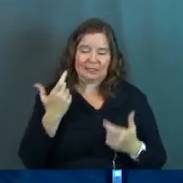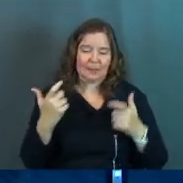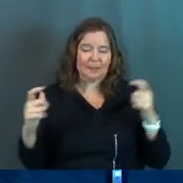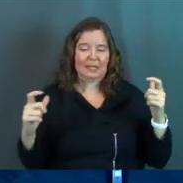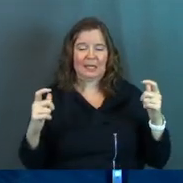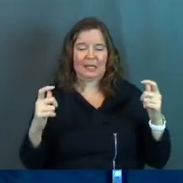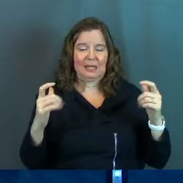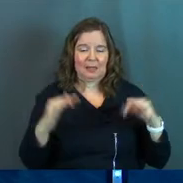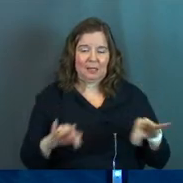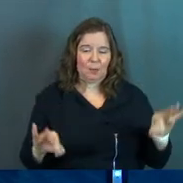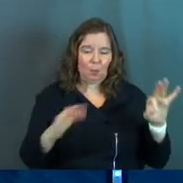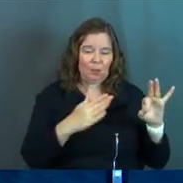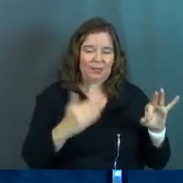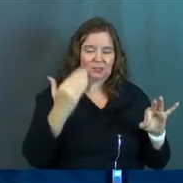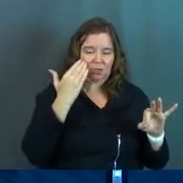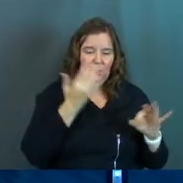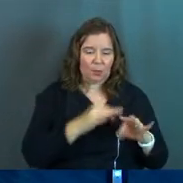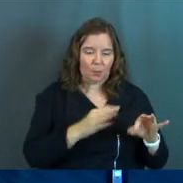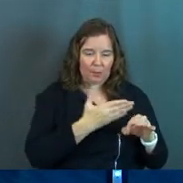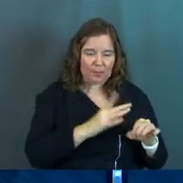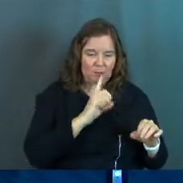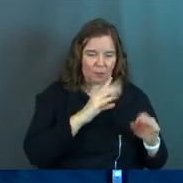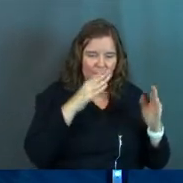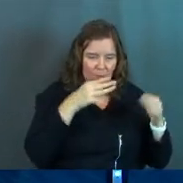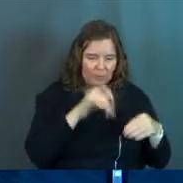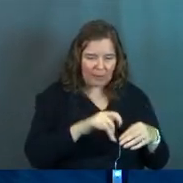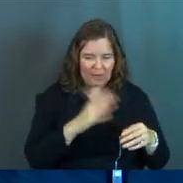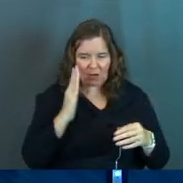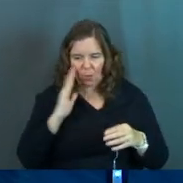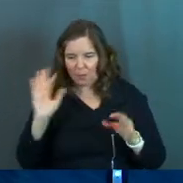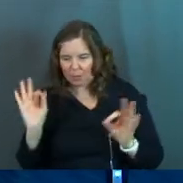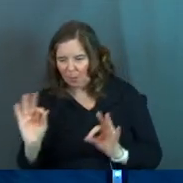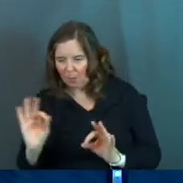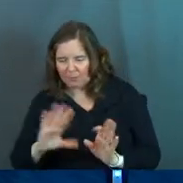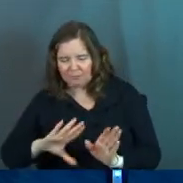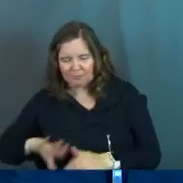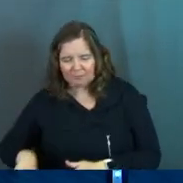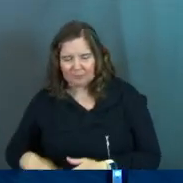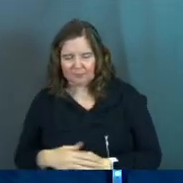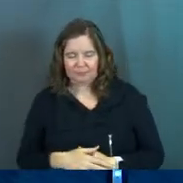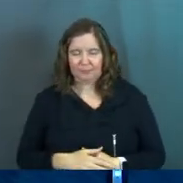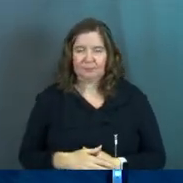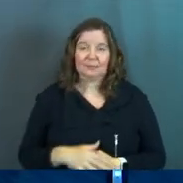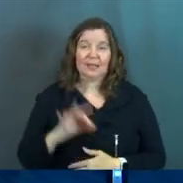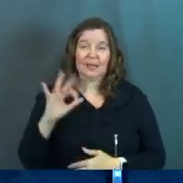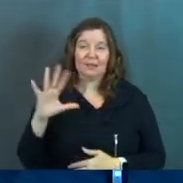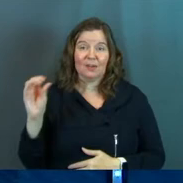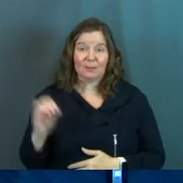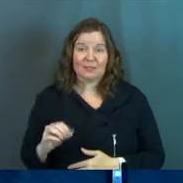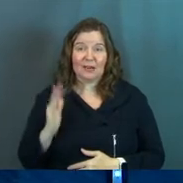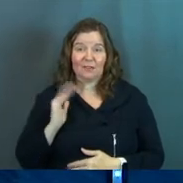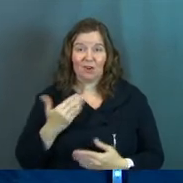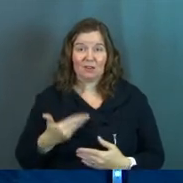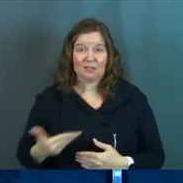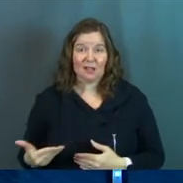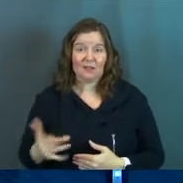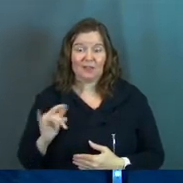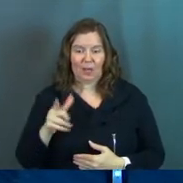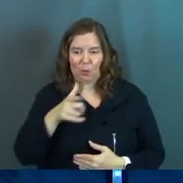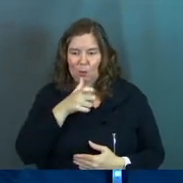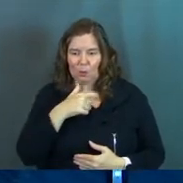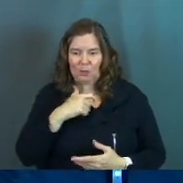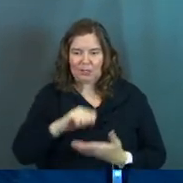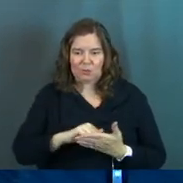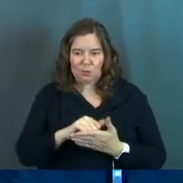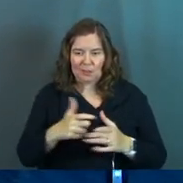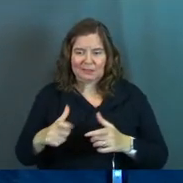big stuff and known what the big stuff was, and the small stuff and known what the small stuff was. And 95% of our stuff, like who